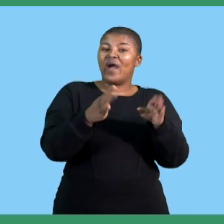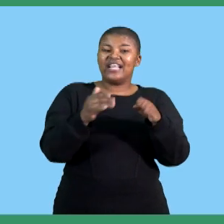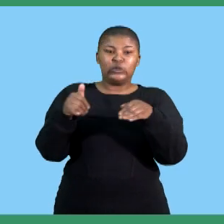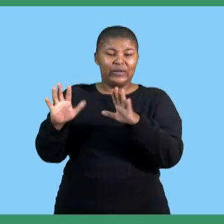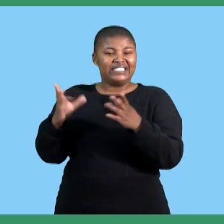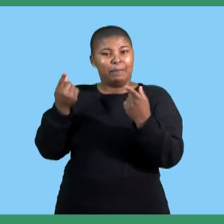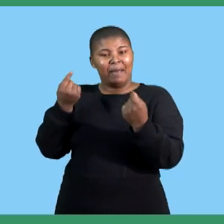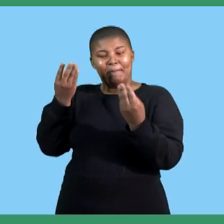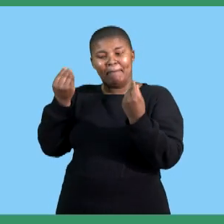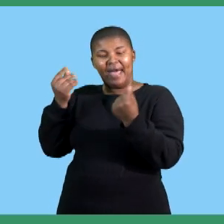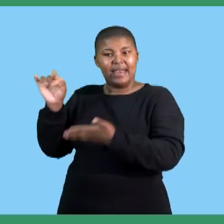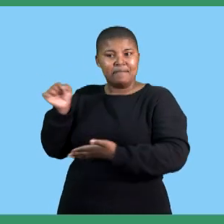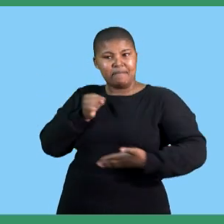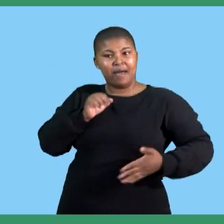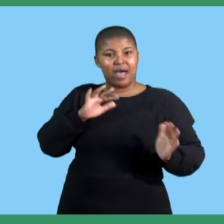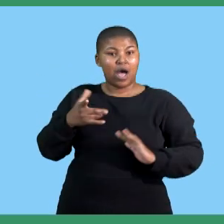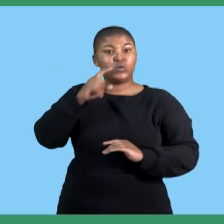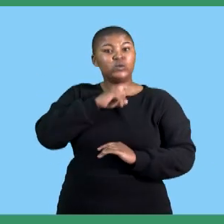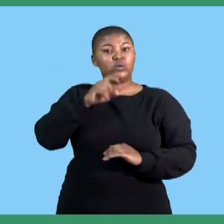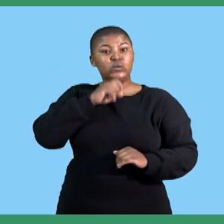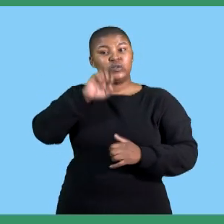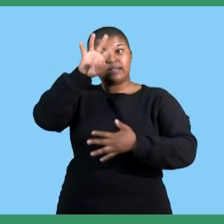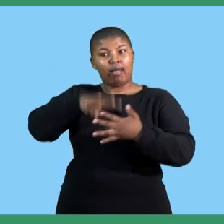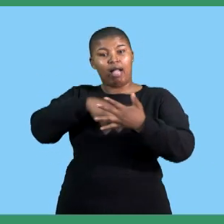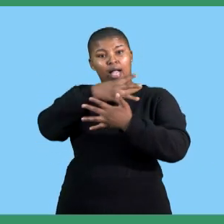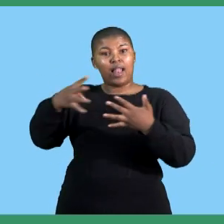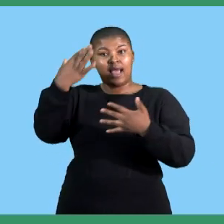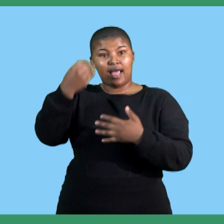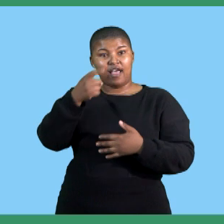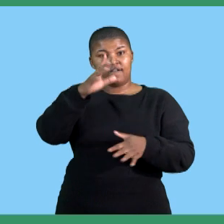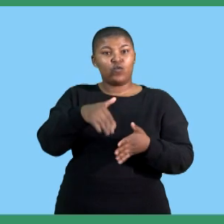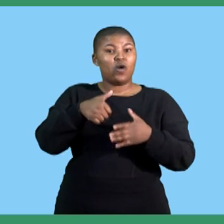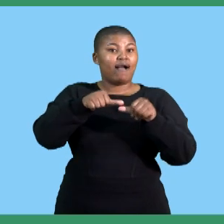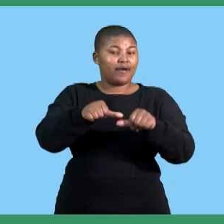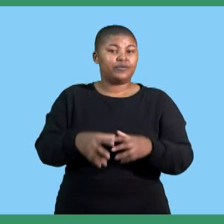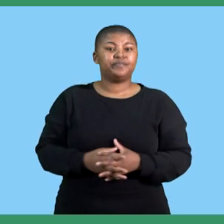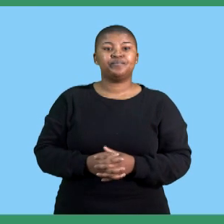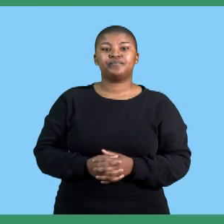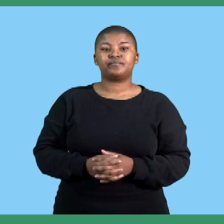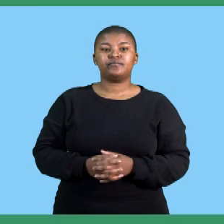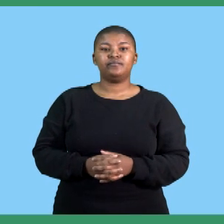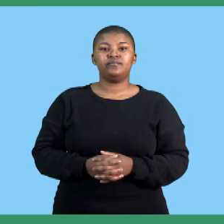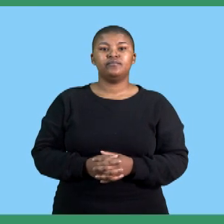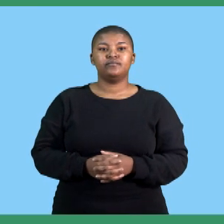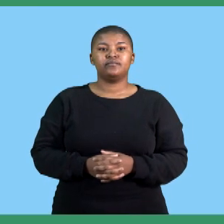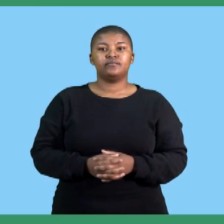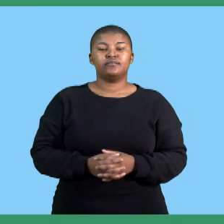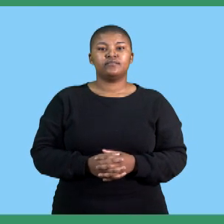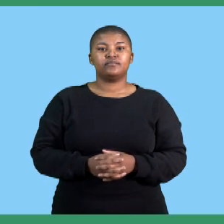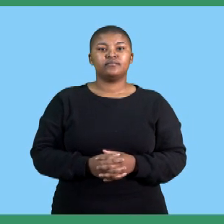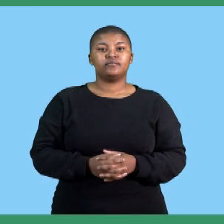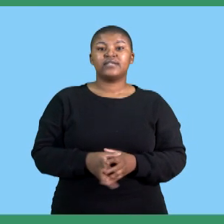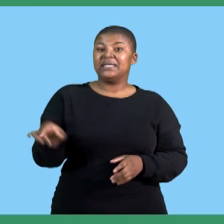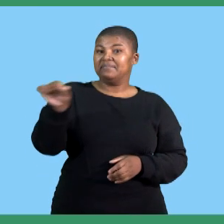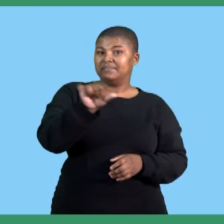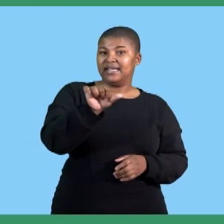your answer by quoting from the scenario above. Use the table below as a guide. Okay, now let's go back